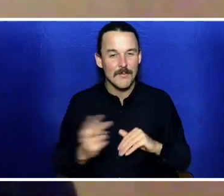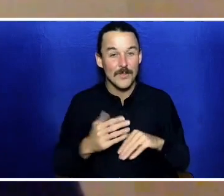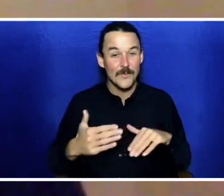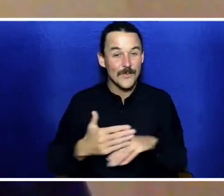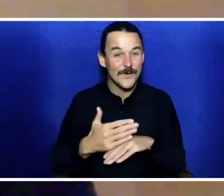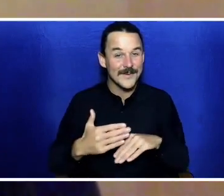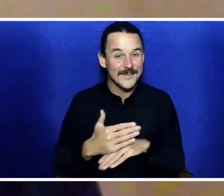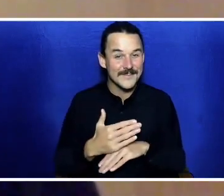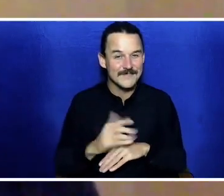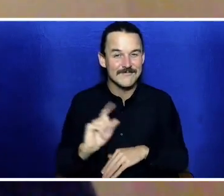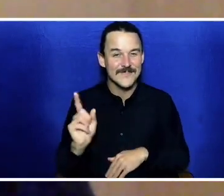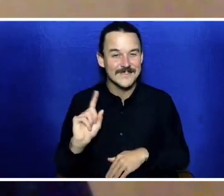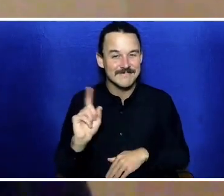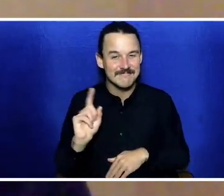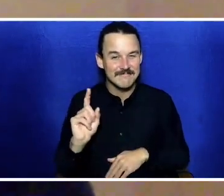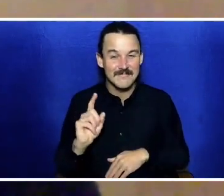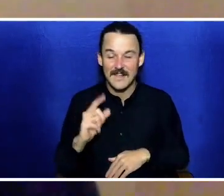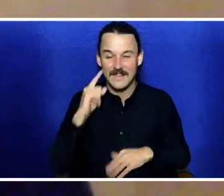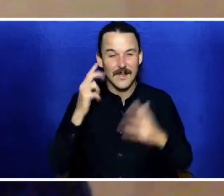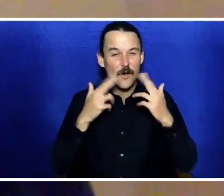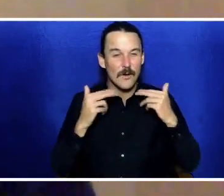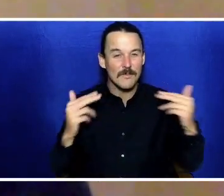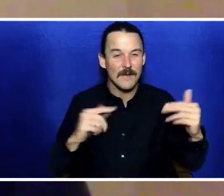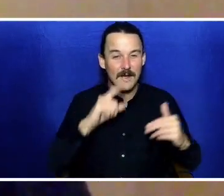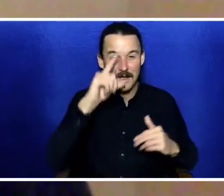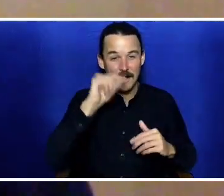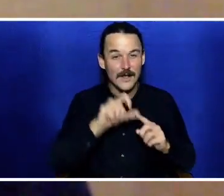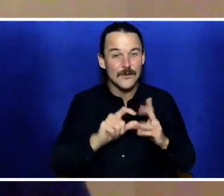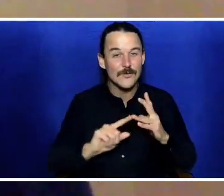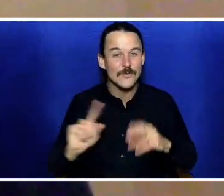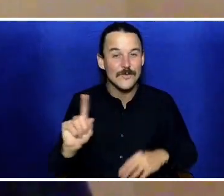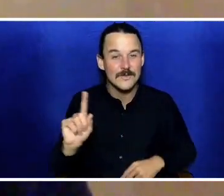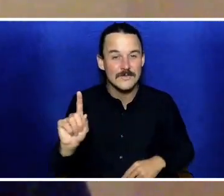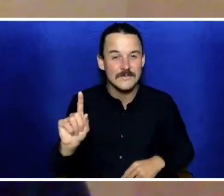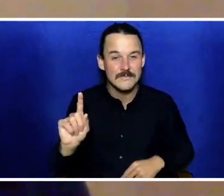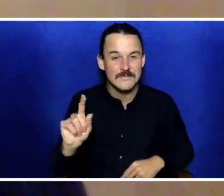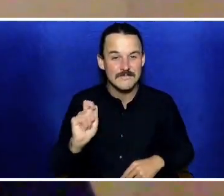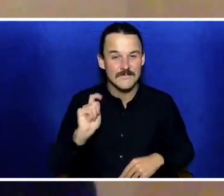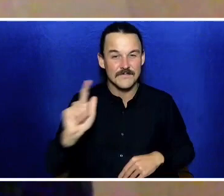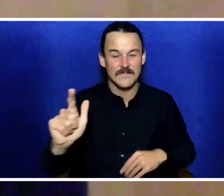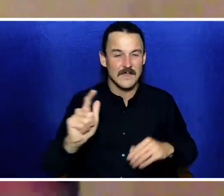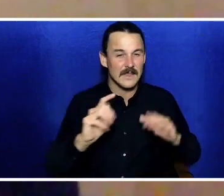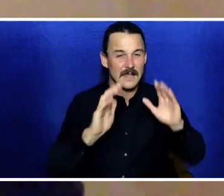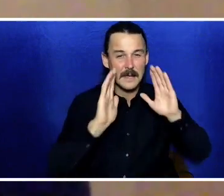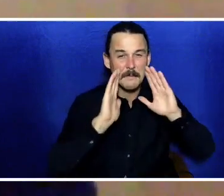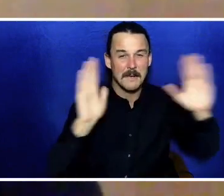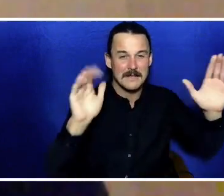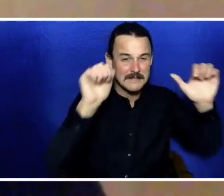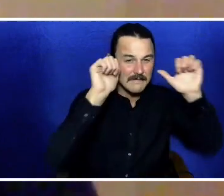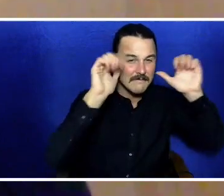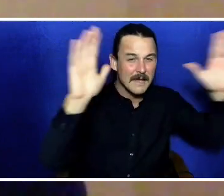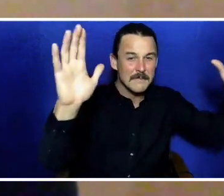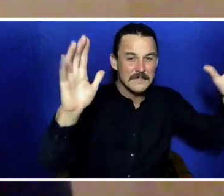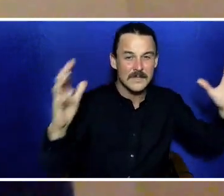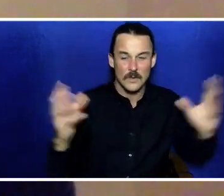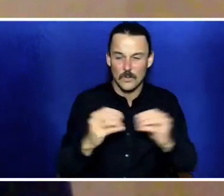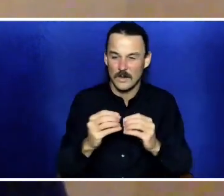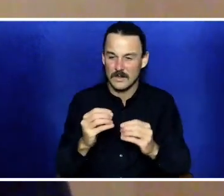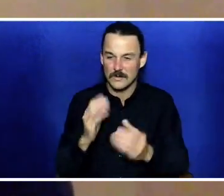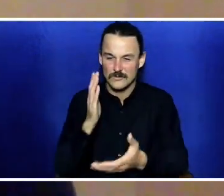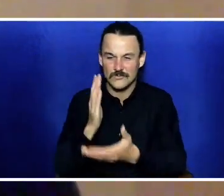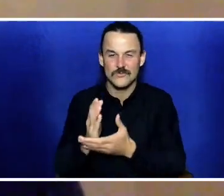maybe only opera can do, and that is to combine the epic and the intimate. The two composer and librettist teams,